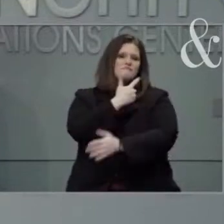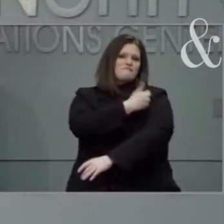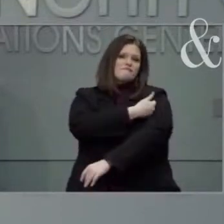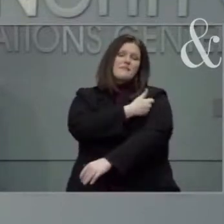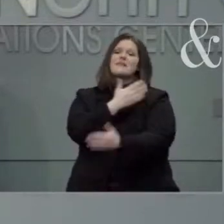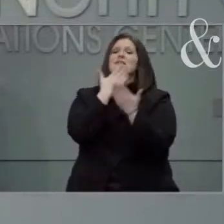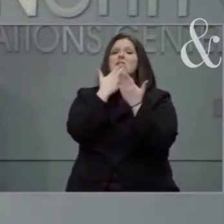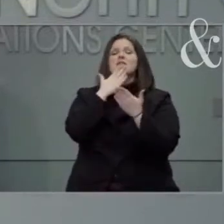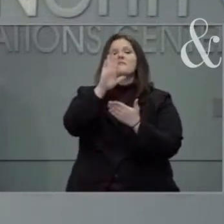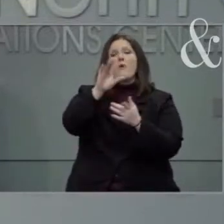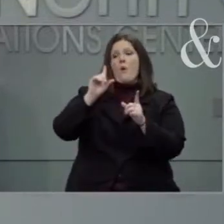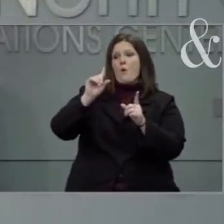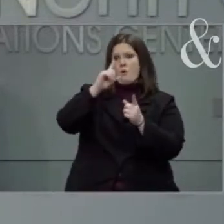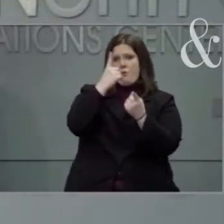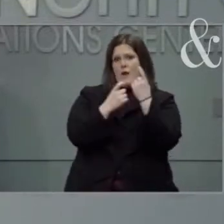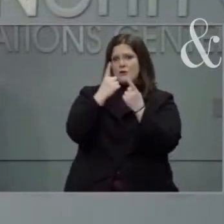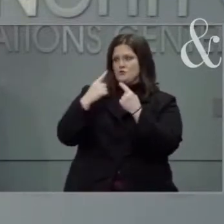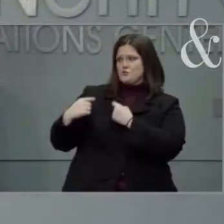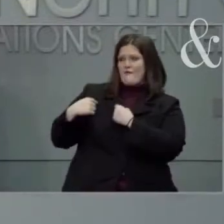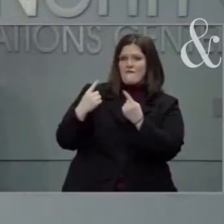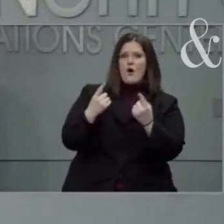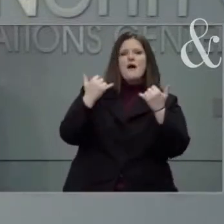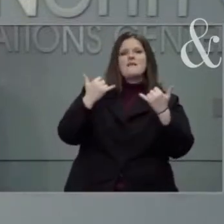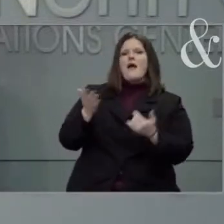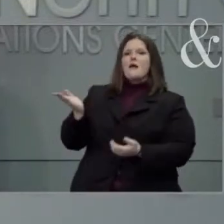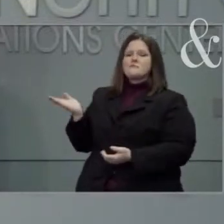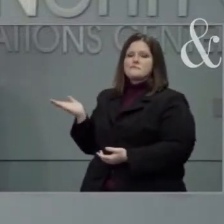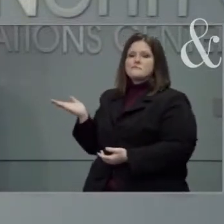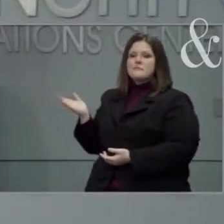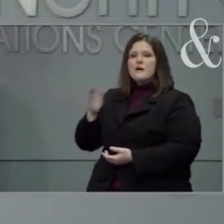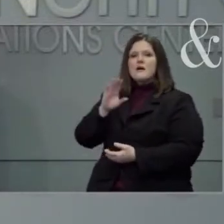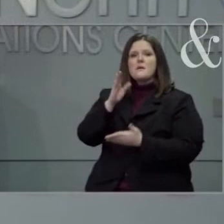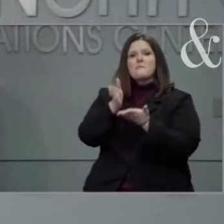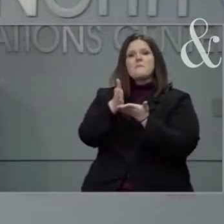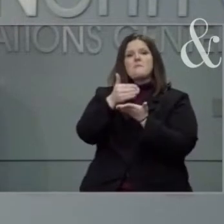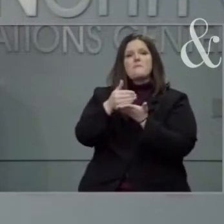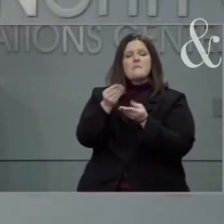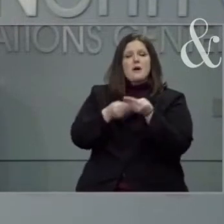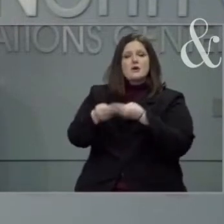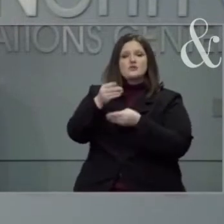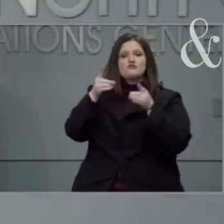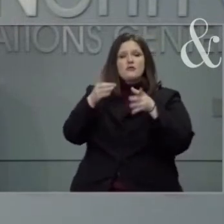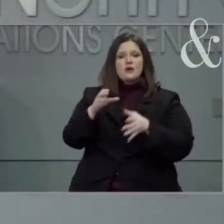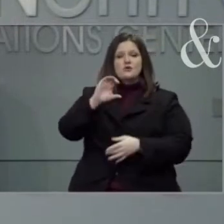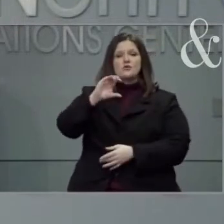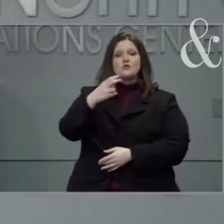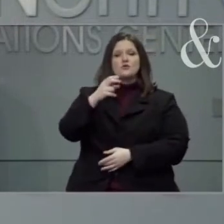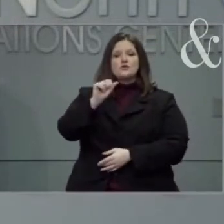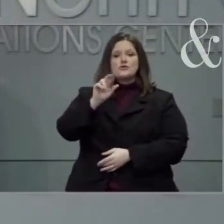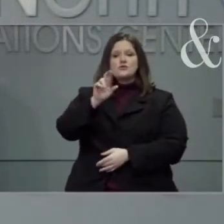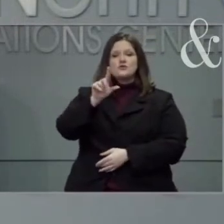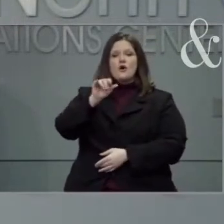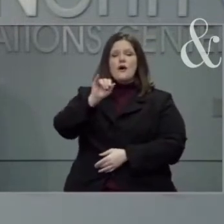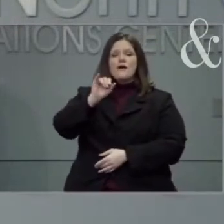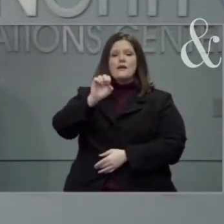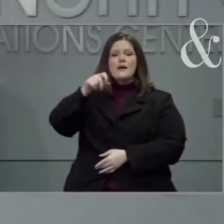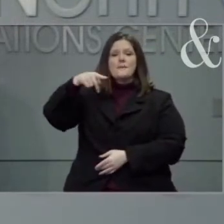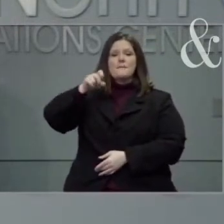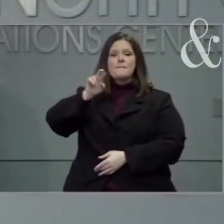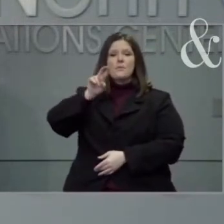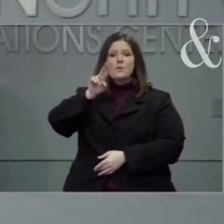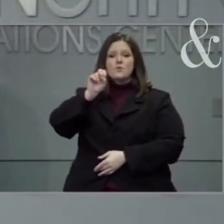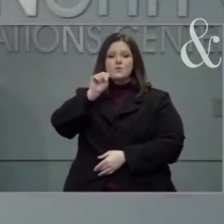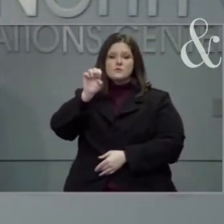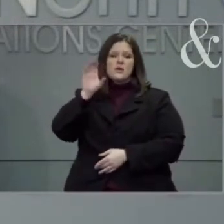we've gotten. And now I'd like to invite our budget director, Charlie Perusse, to give you more detailed information on the budget that